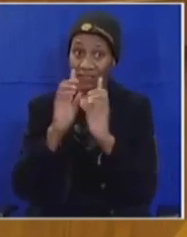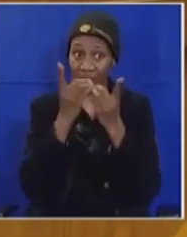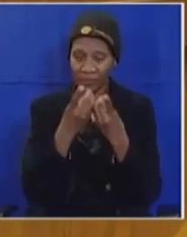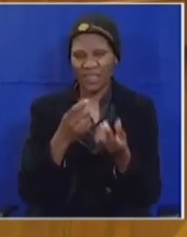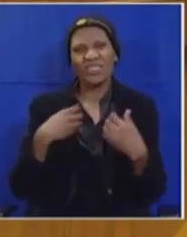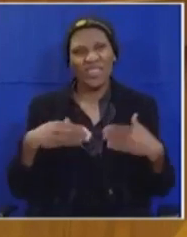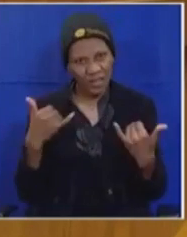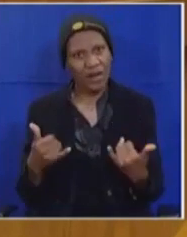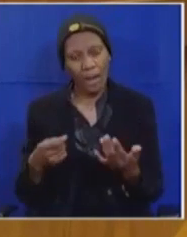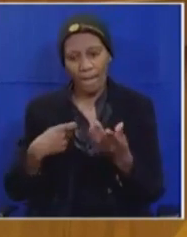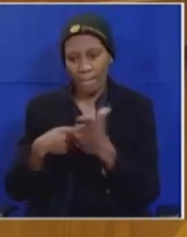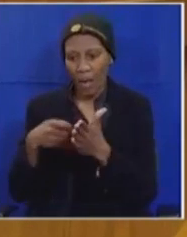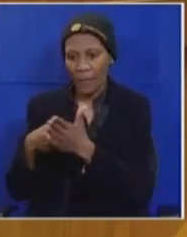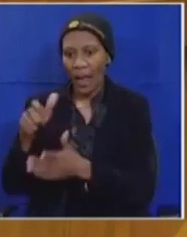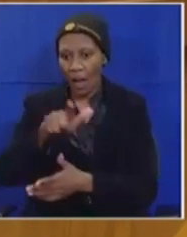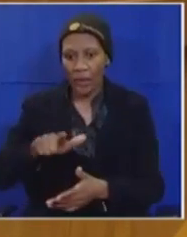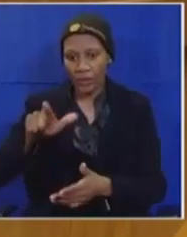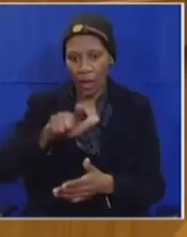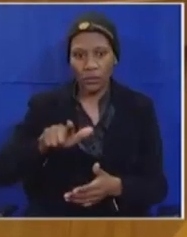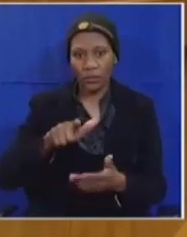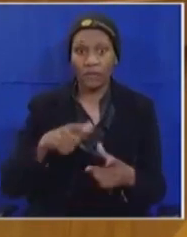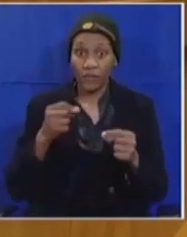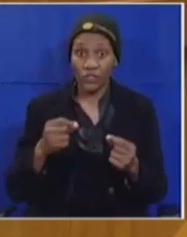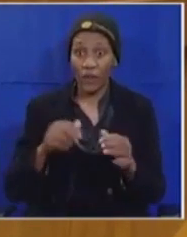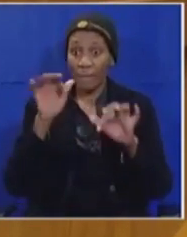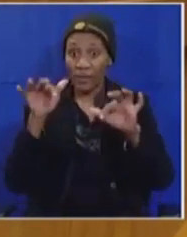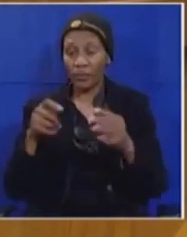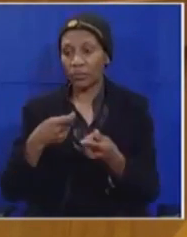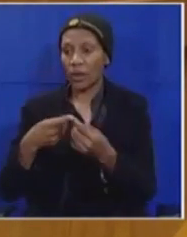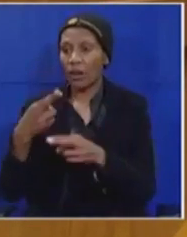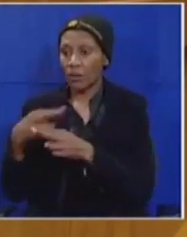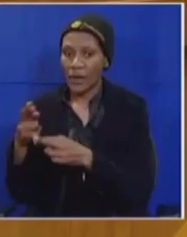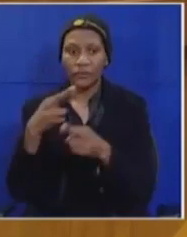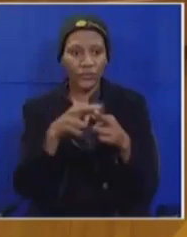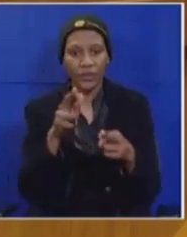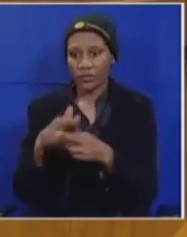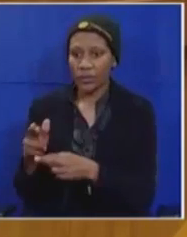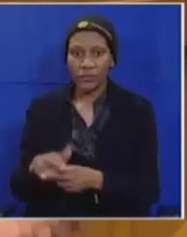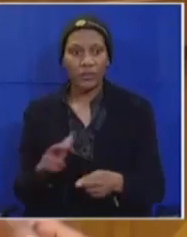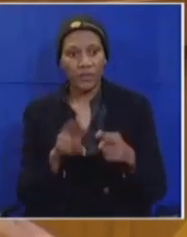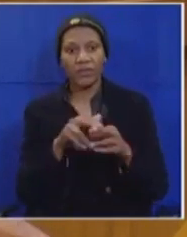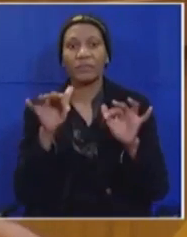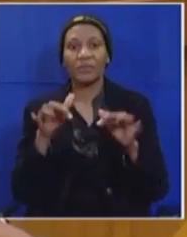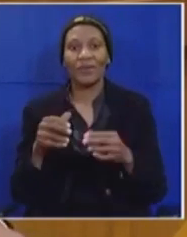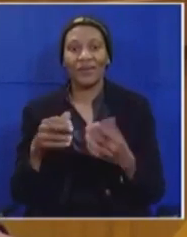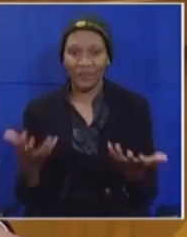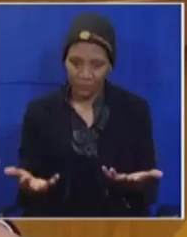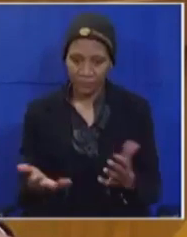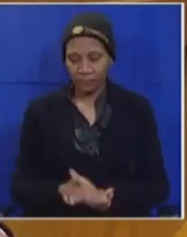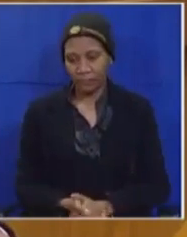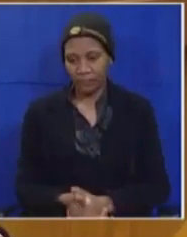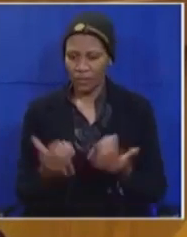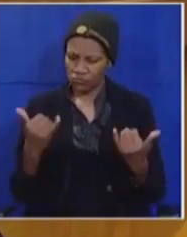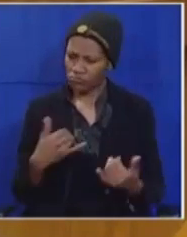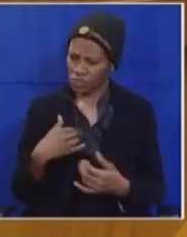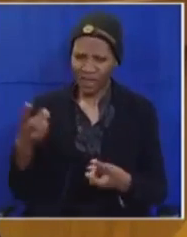and then leasing them out to our people and say, you can take it on lease. Now, the experience that we've got